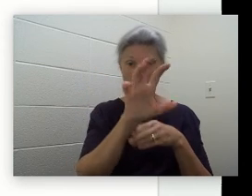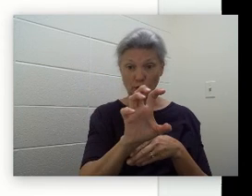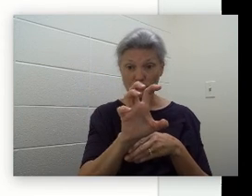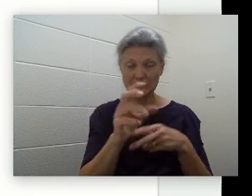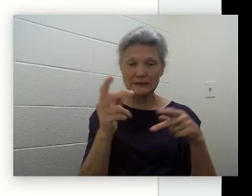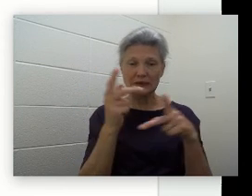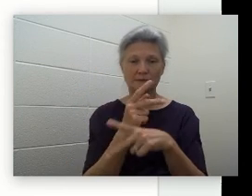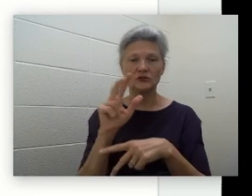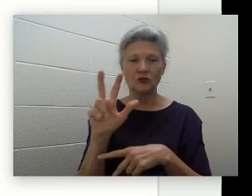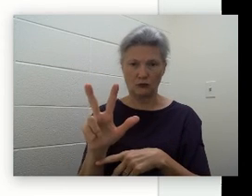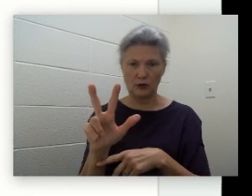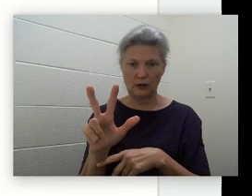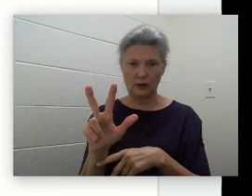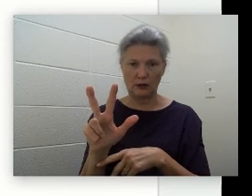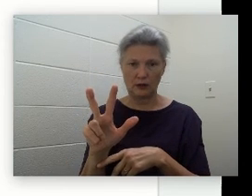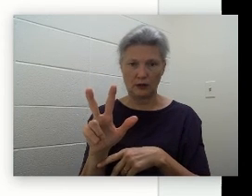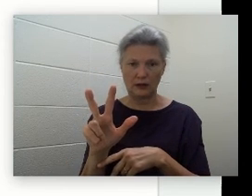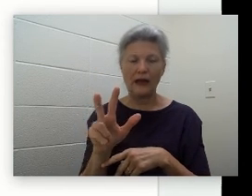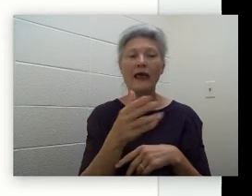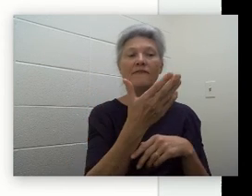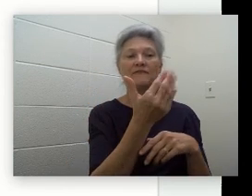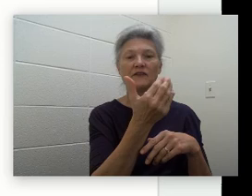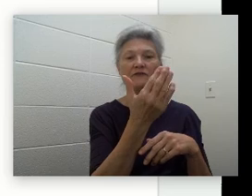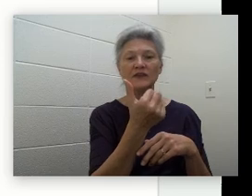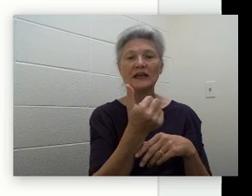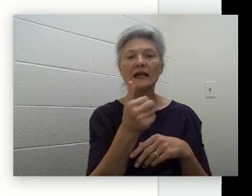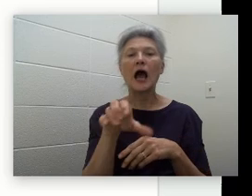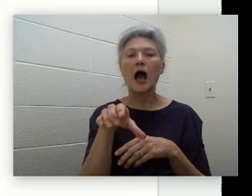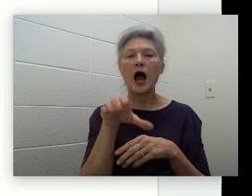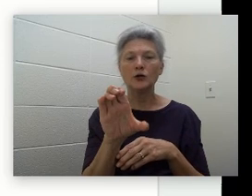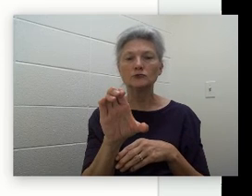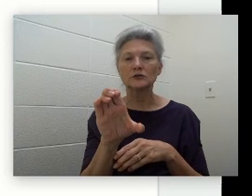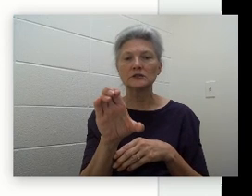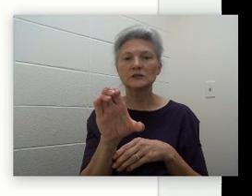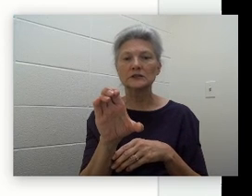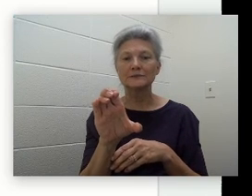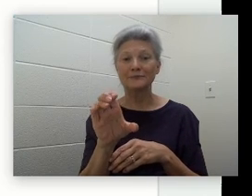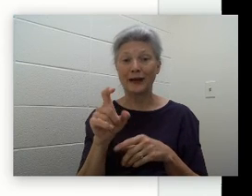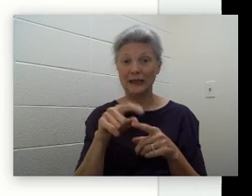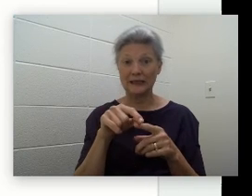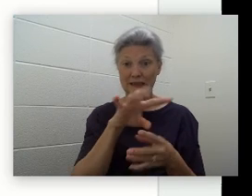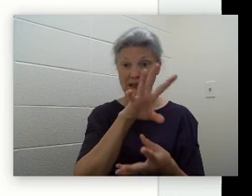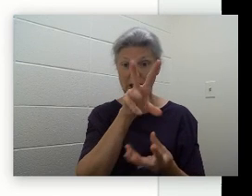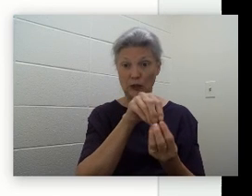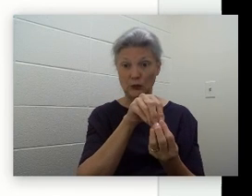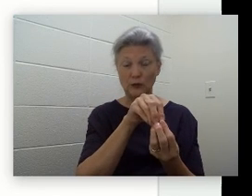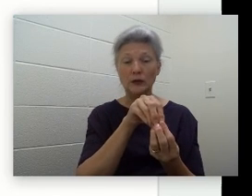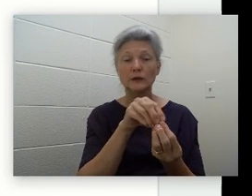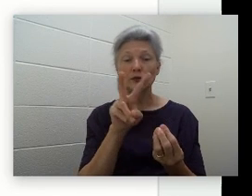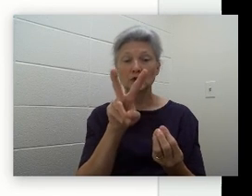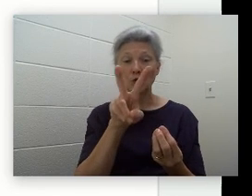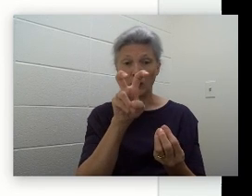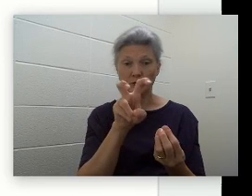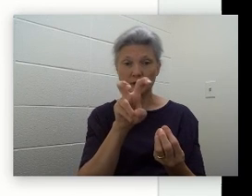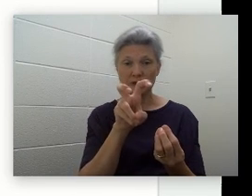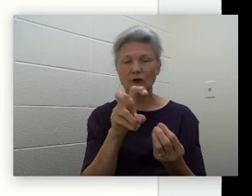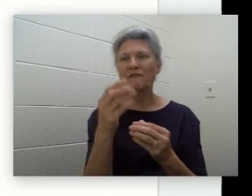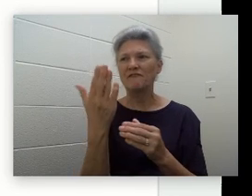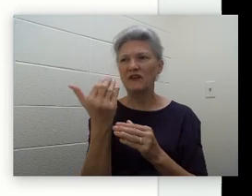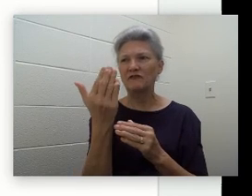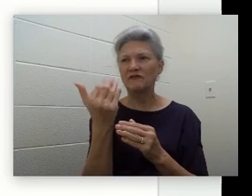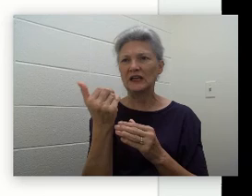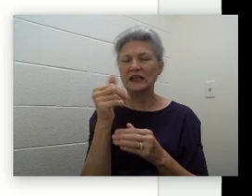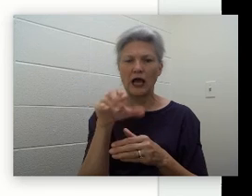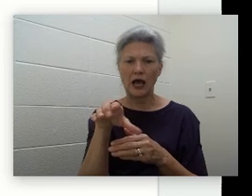times 3, and that's 15 hundreds. But I need to add in my 2 more hundreds. So I'm at 15